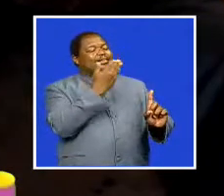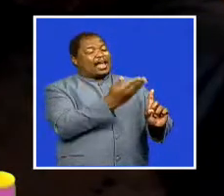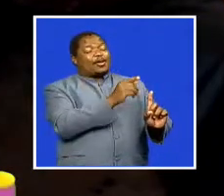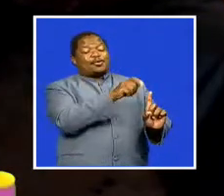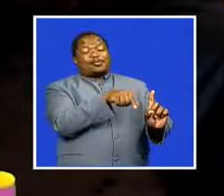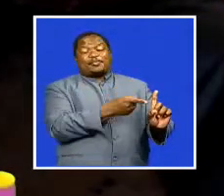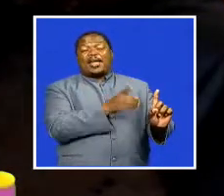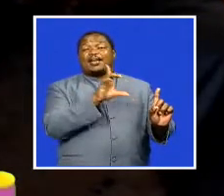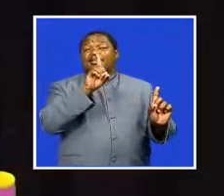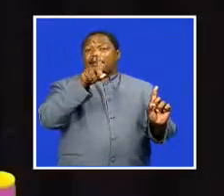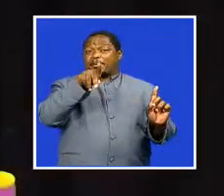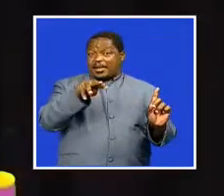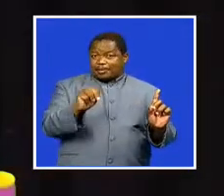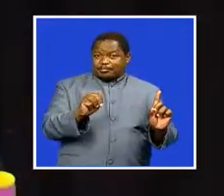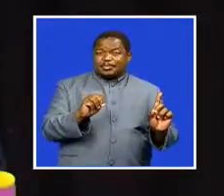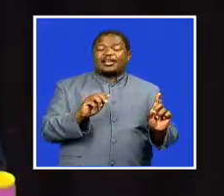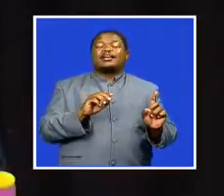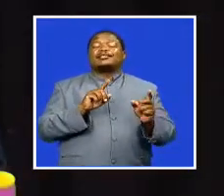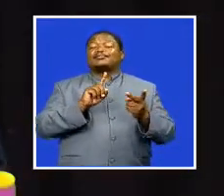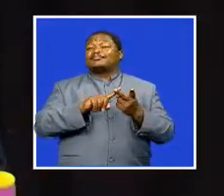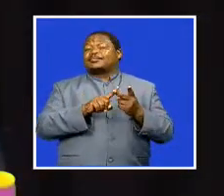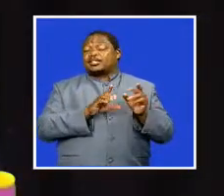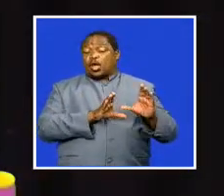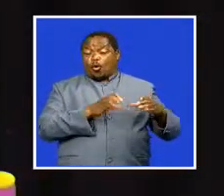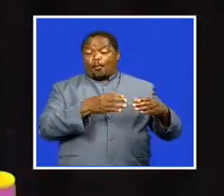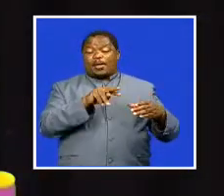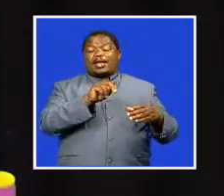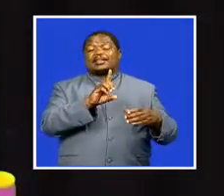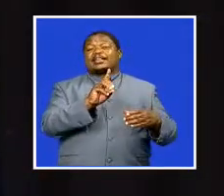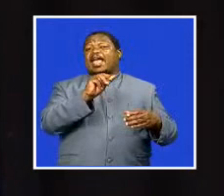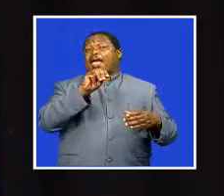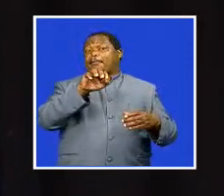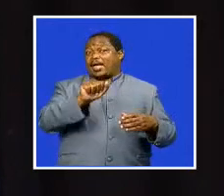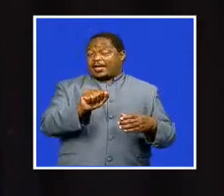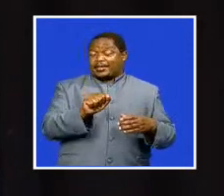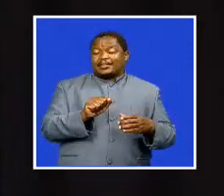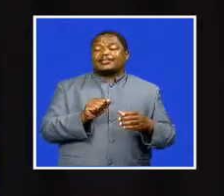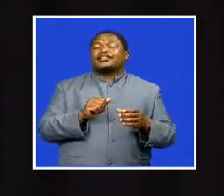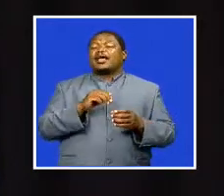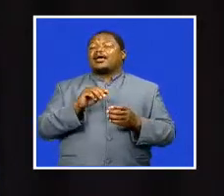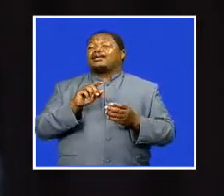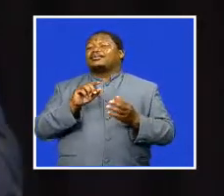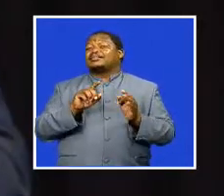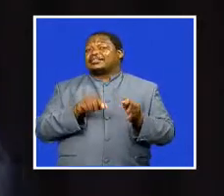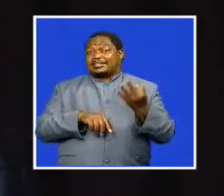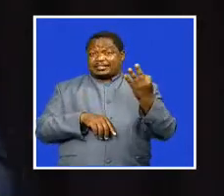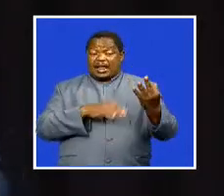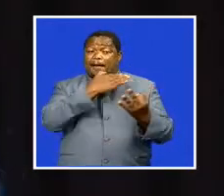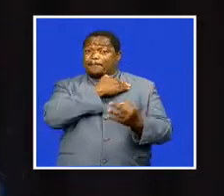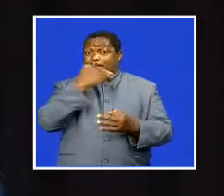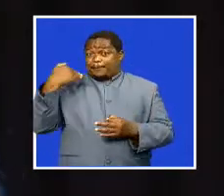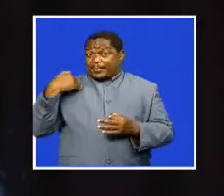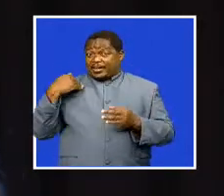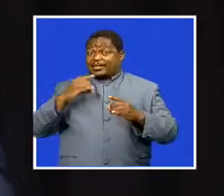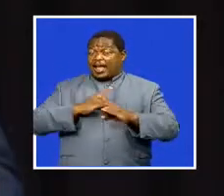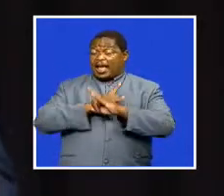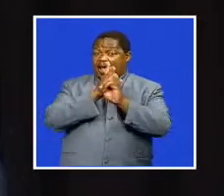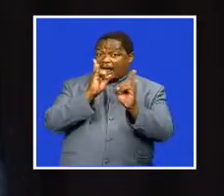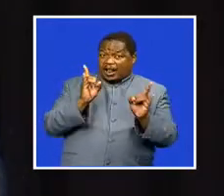NDMA bekunene siphinde sibonge na Minister Health njengoba nje sashito DPM